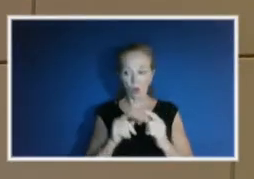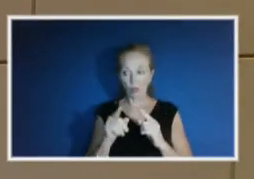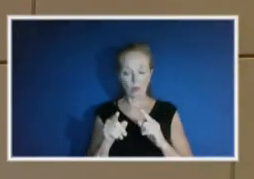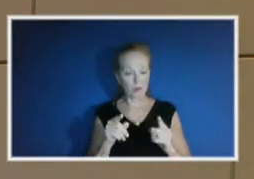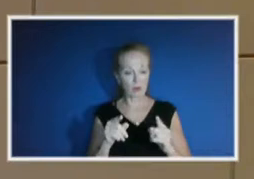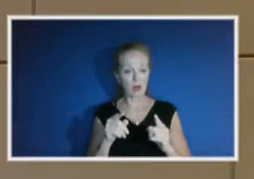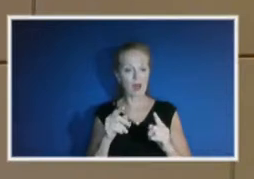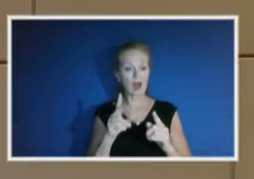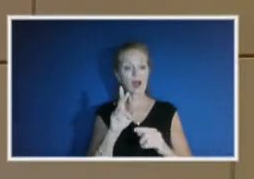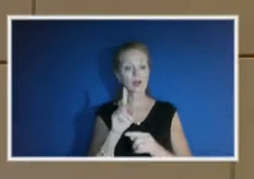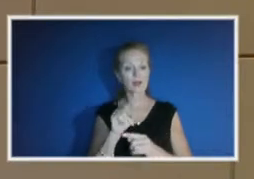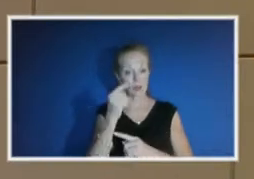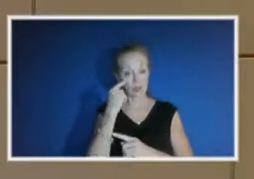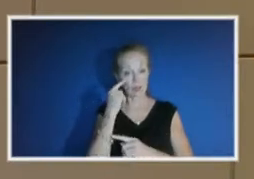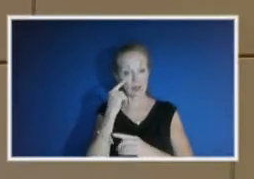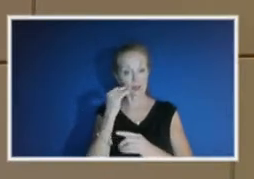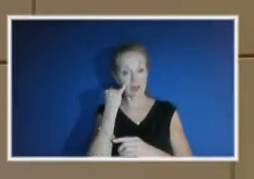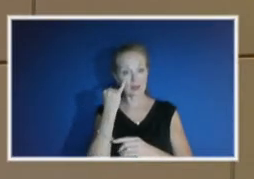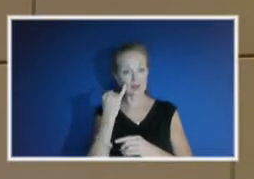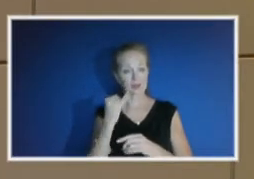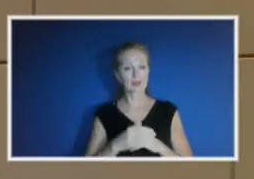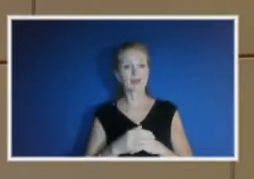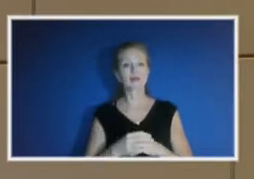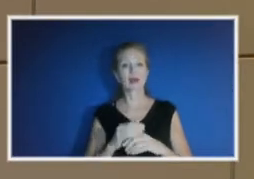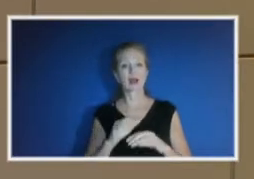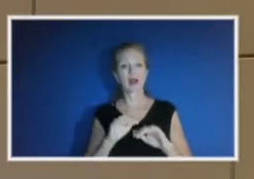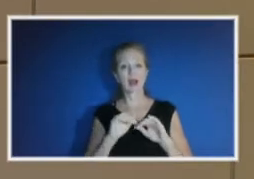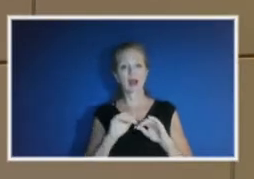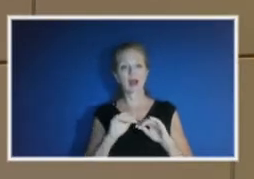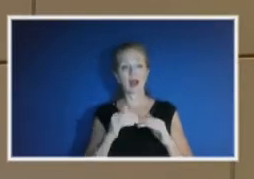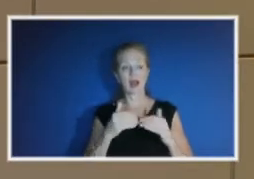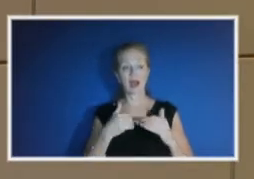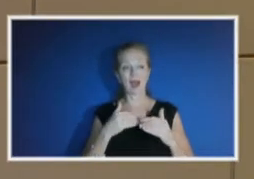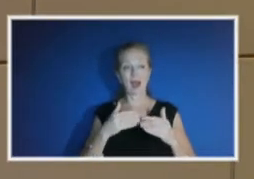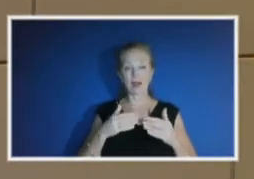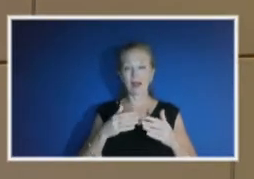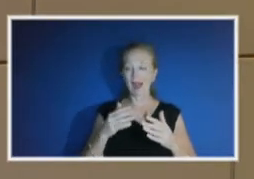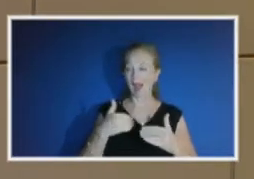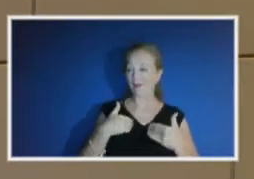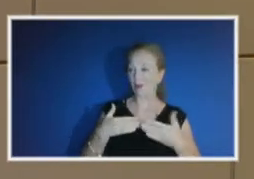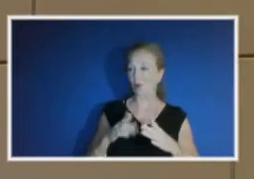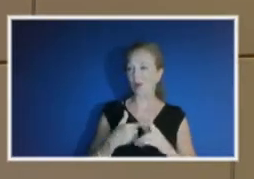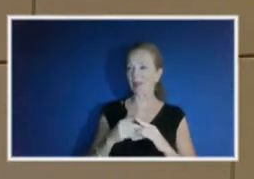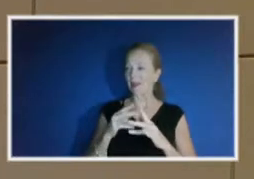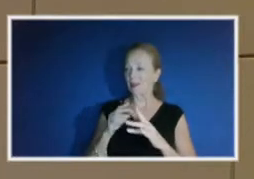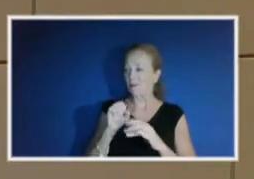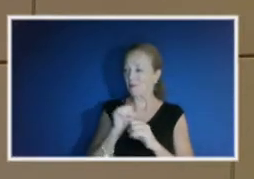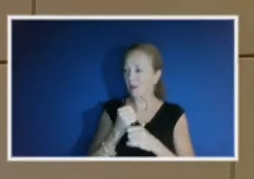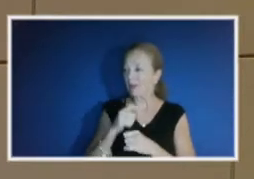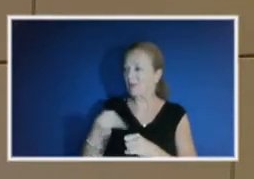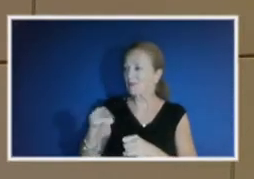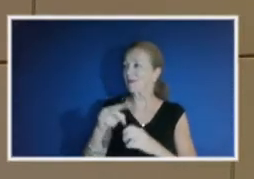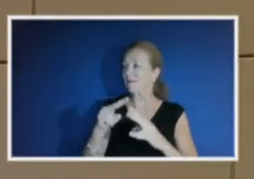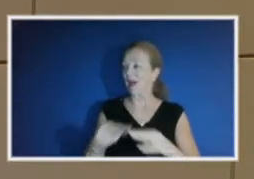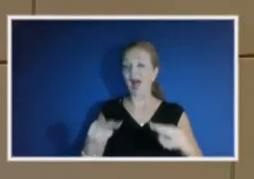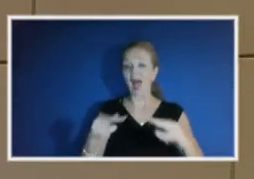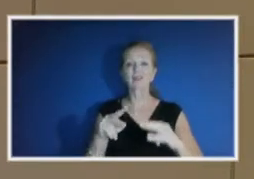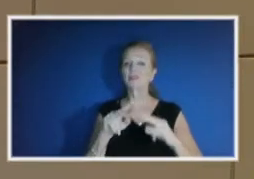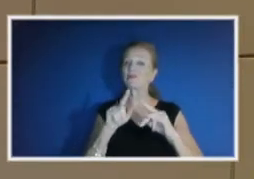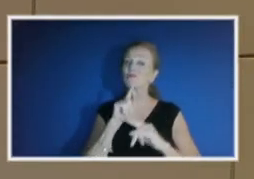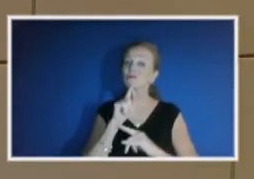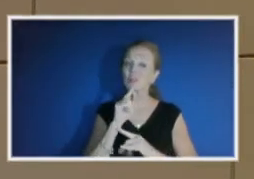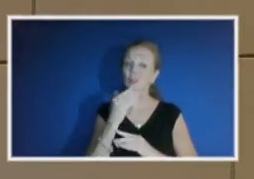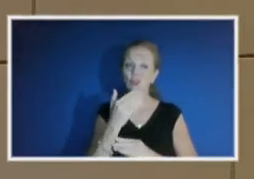the idea of having a way to make them actually valued, because they are really good people that care and have